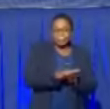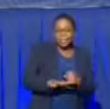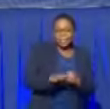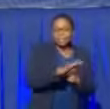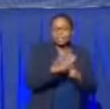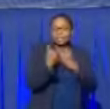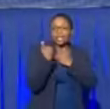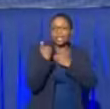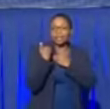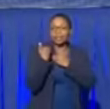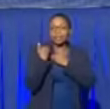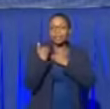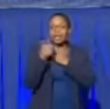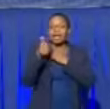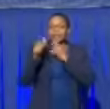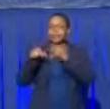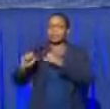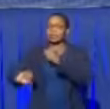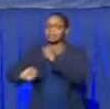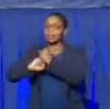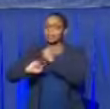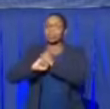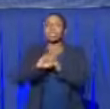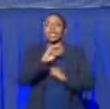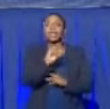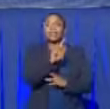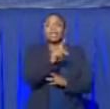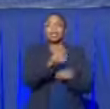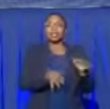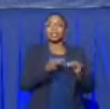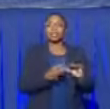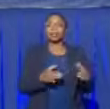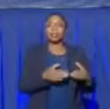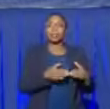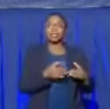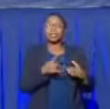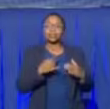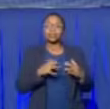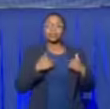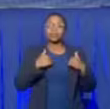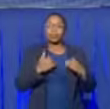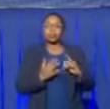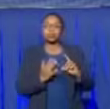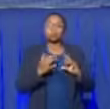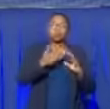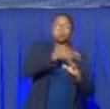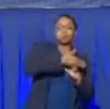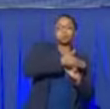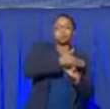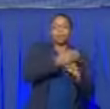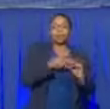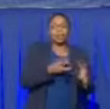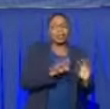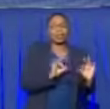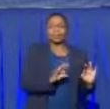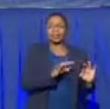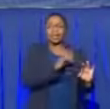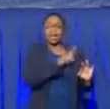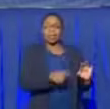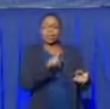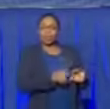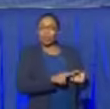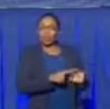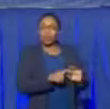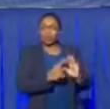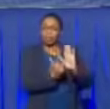facility was run over by supporters of MK Party, and they started interfering in an unauthorized and unlawful manner with